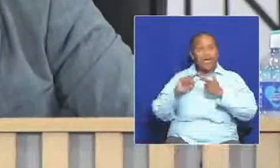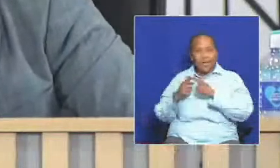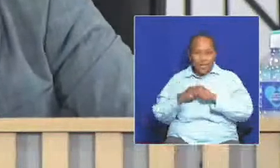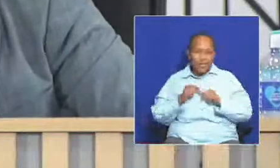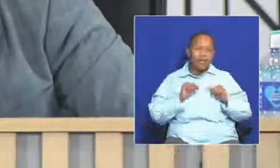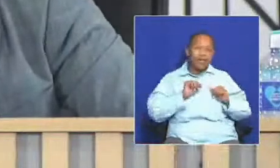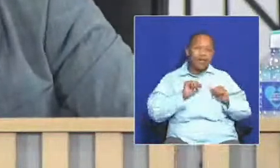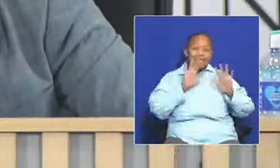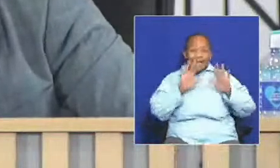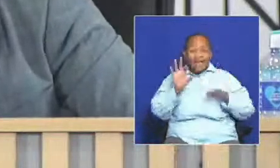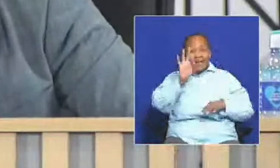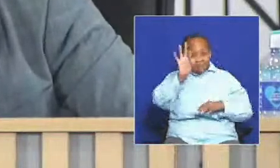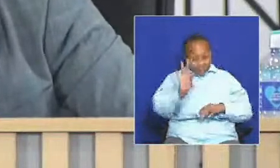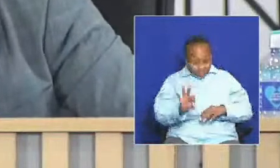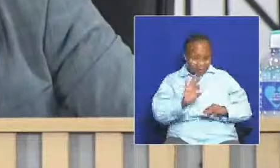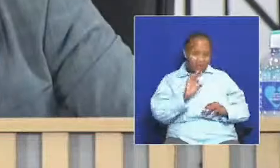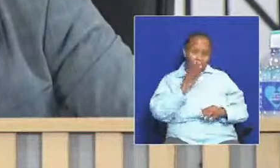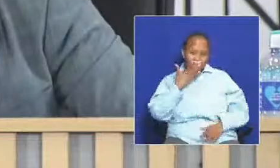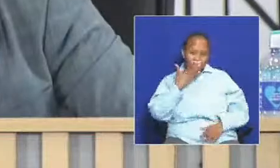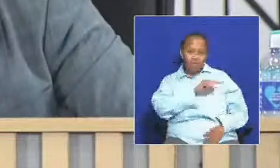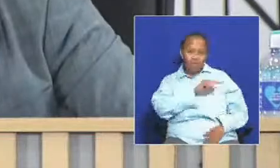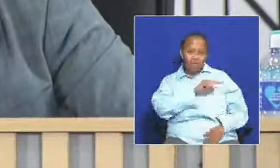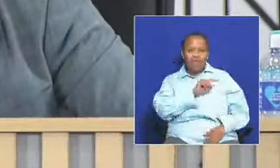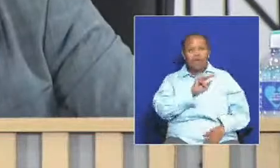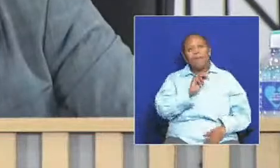profit. Okay.